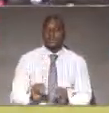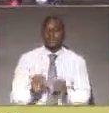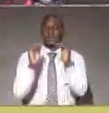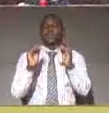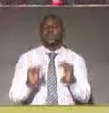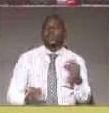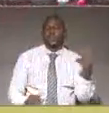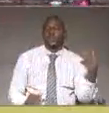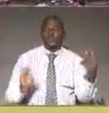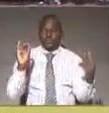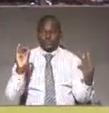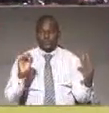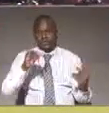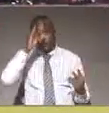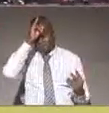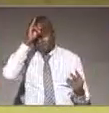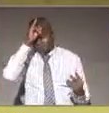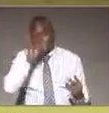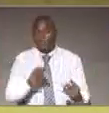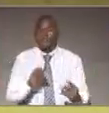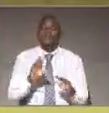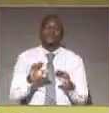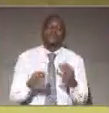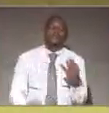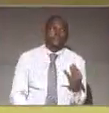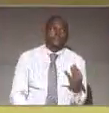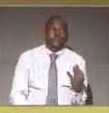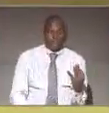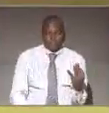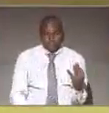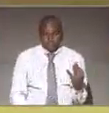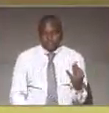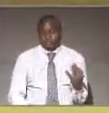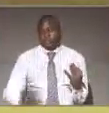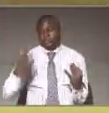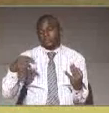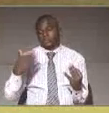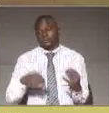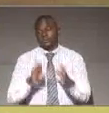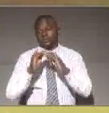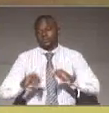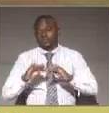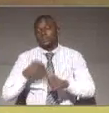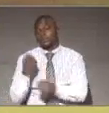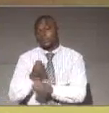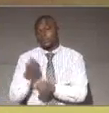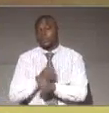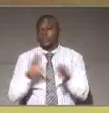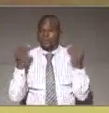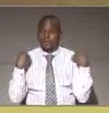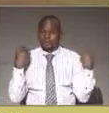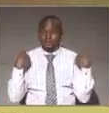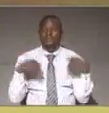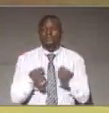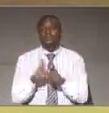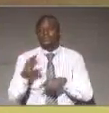2-0 victory over Kawembe Progressive. We are going back now in our camp for some homework. We are going